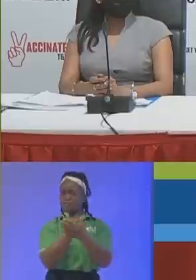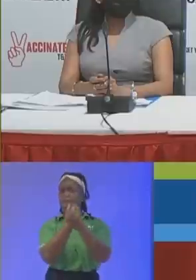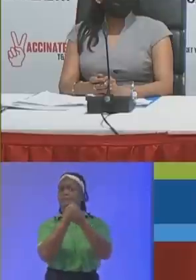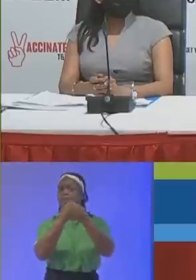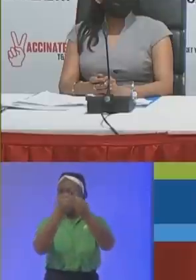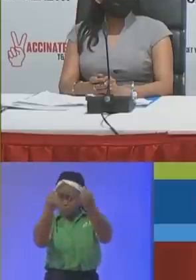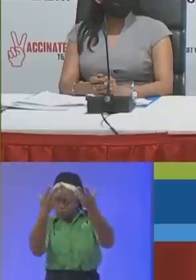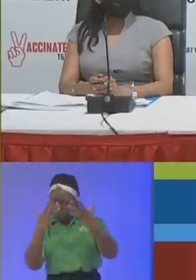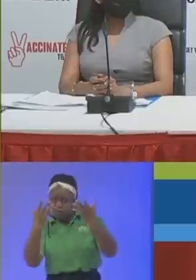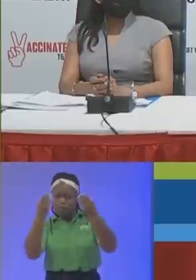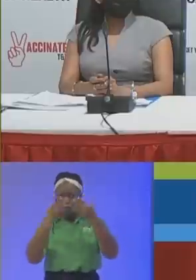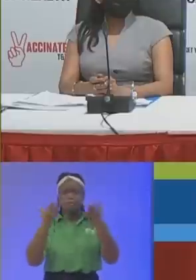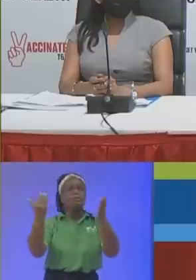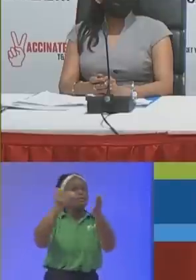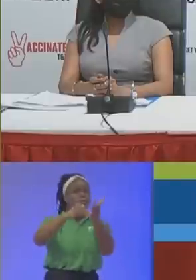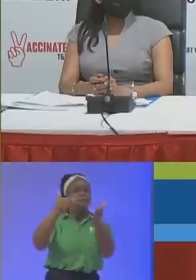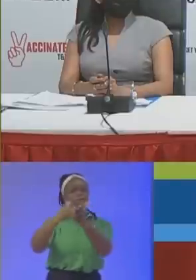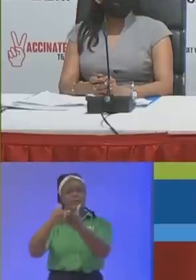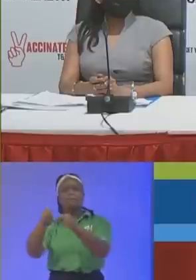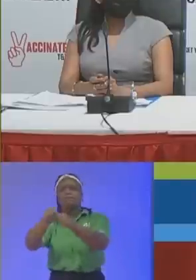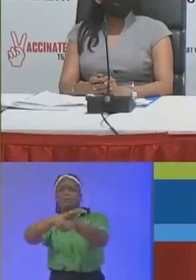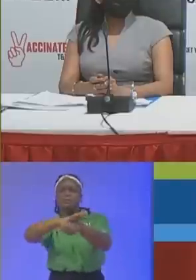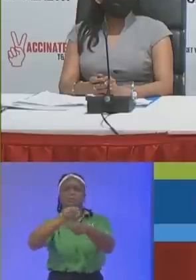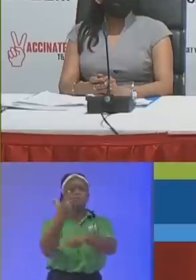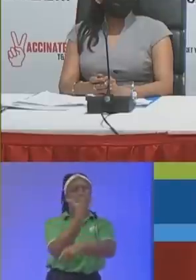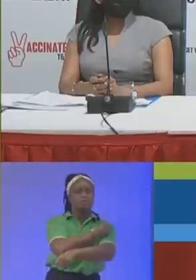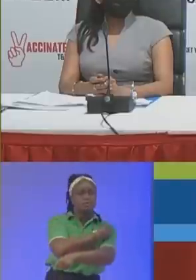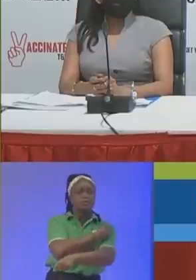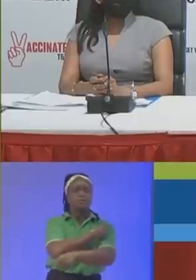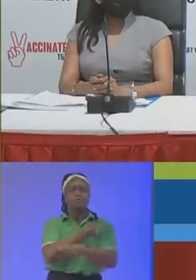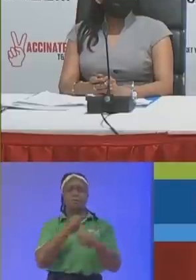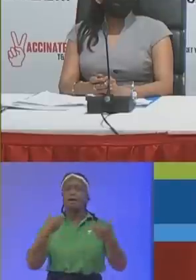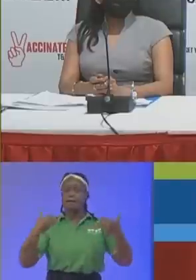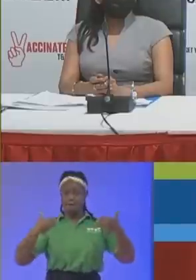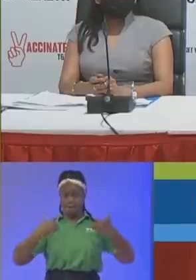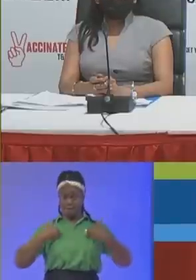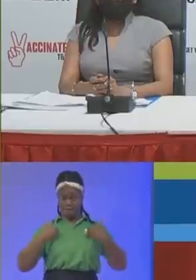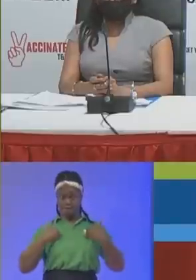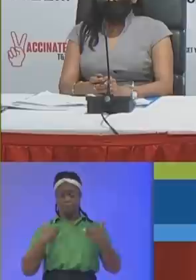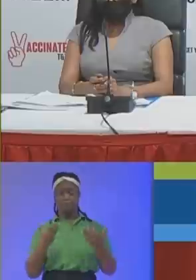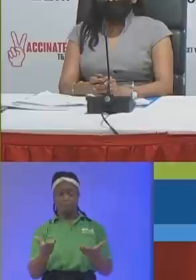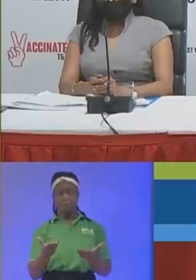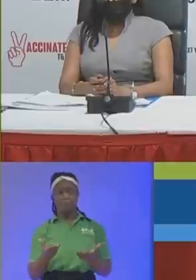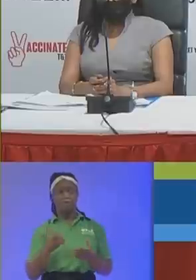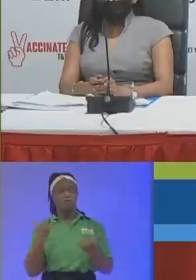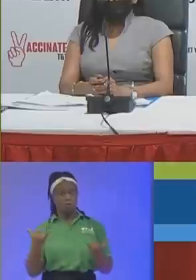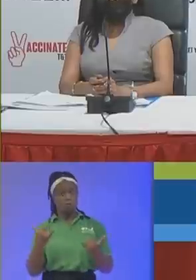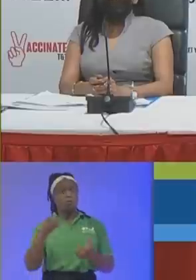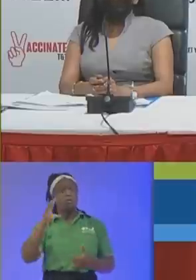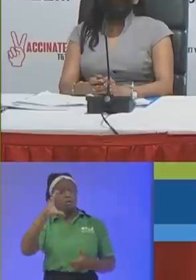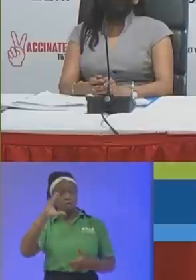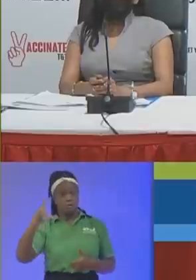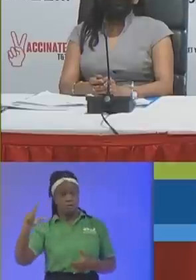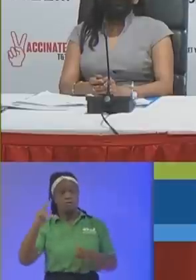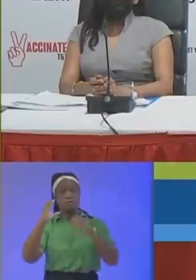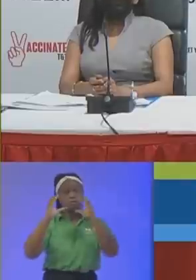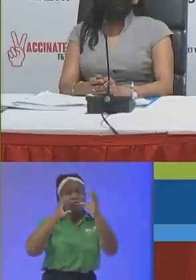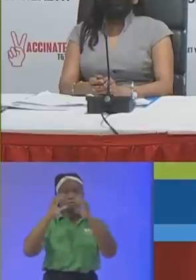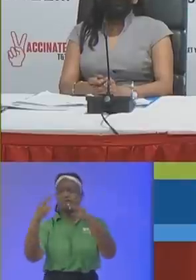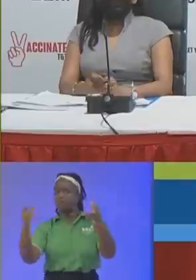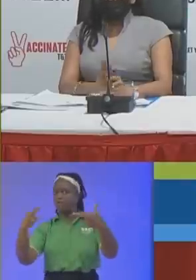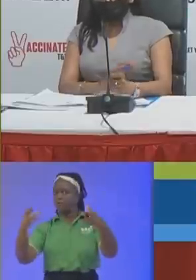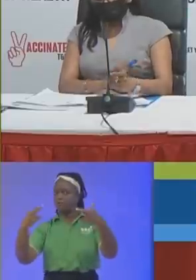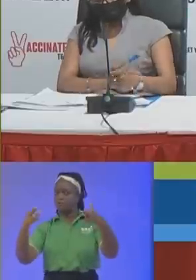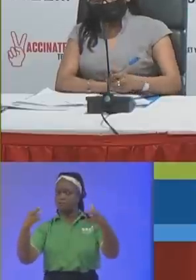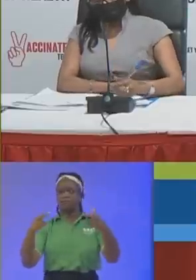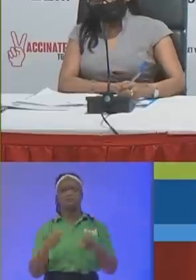where COVID-19 vaccines are available. Let's go to CL Communications, please. Hi, good morning to